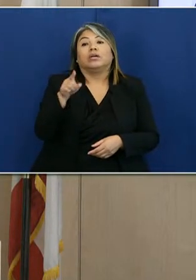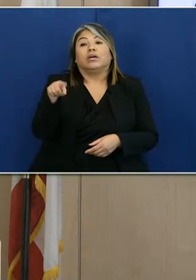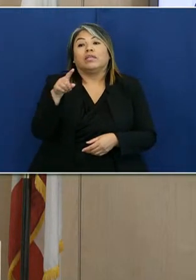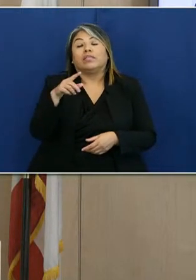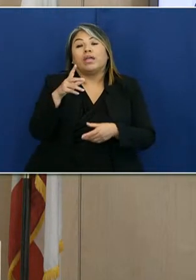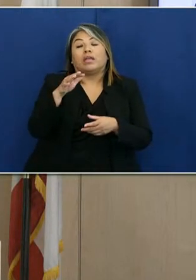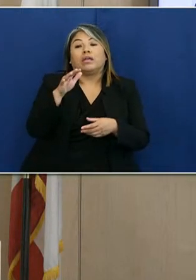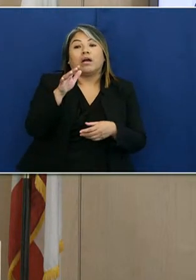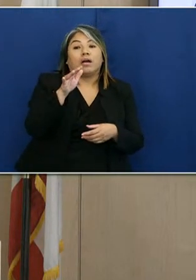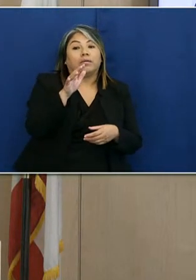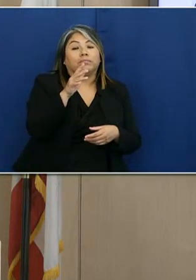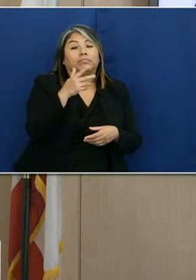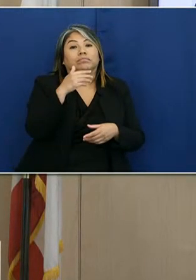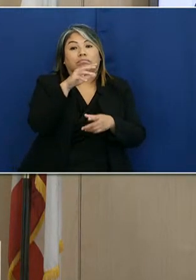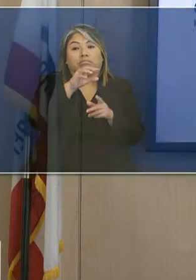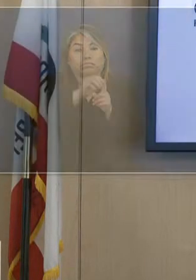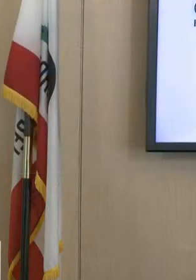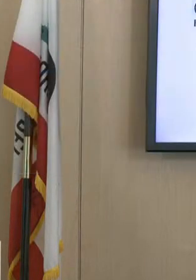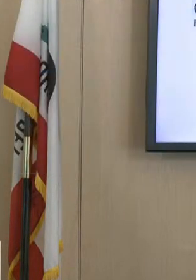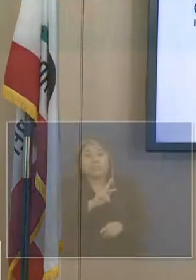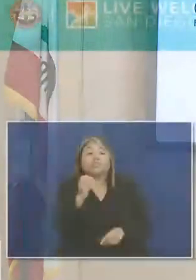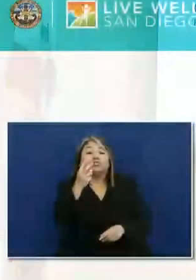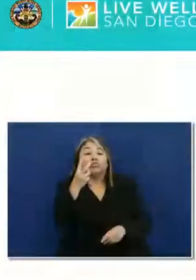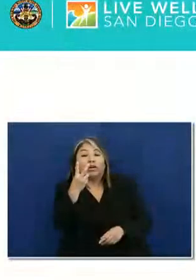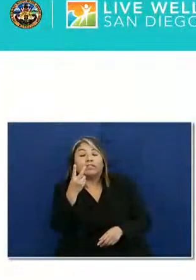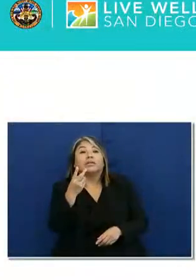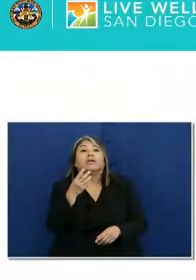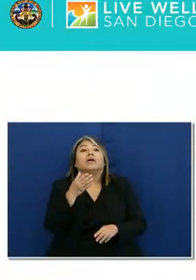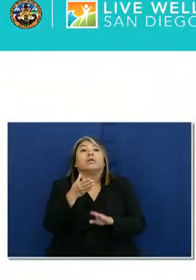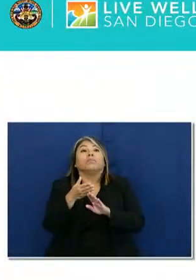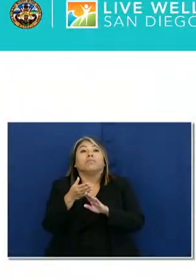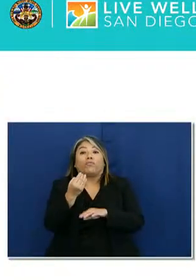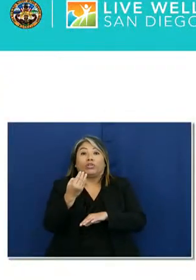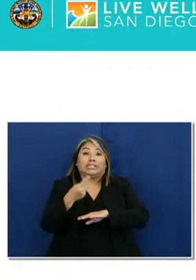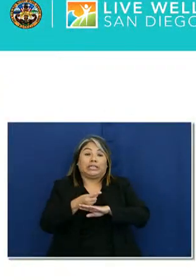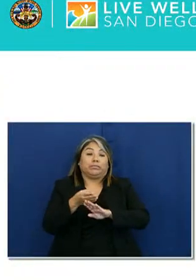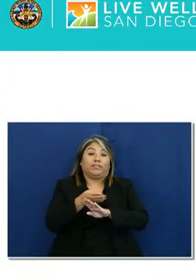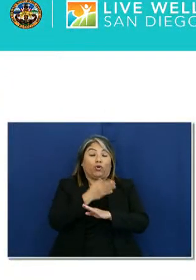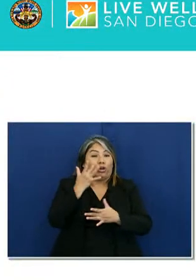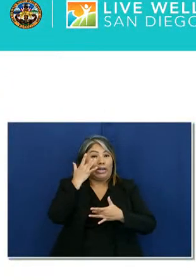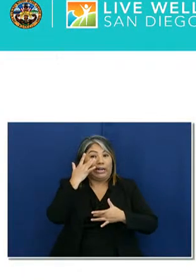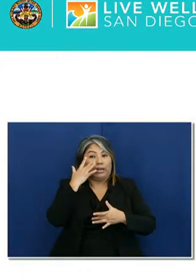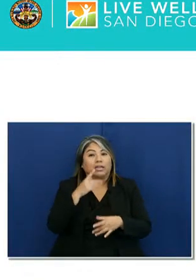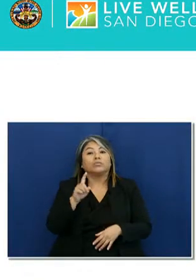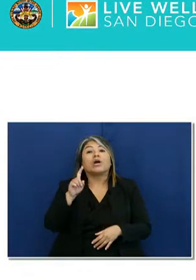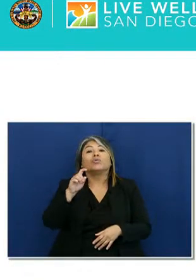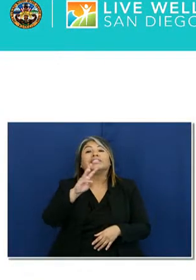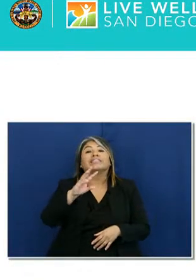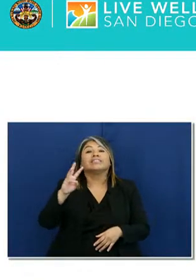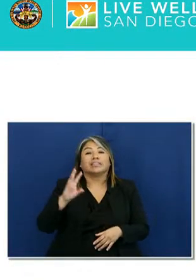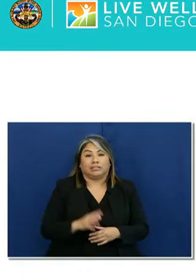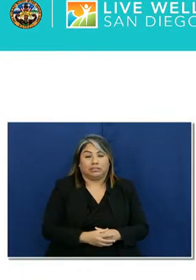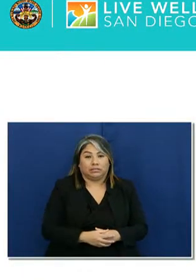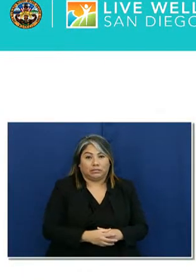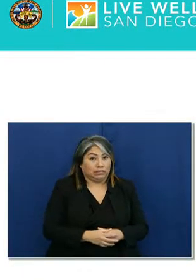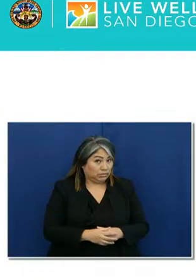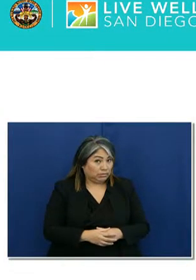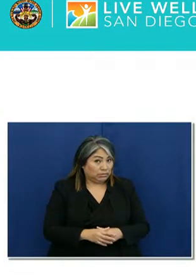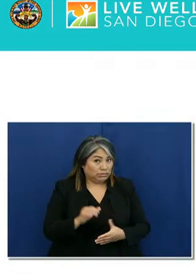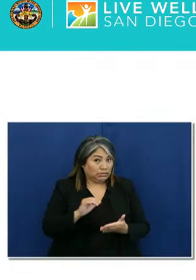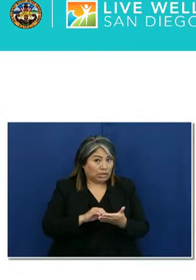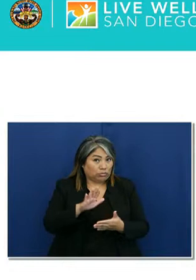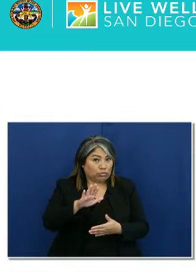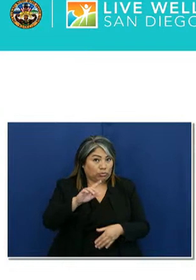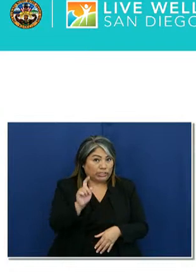a K through 12 exposure in the 14 days before becoming ill, it's 166. Is that the